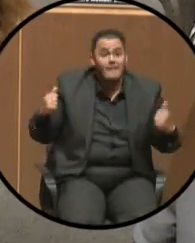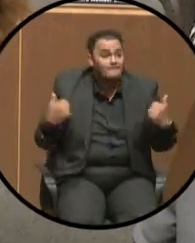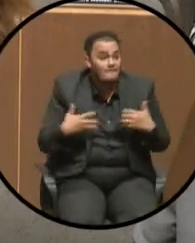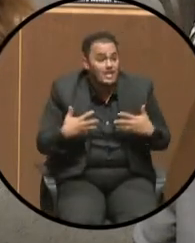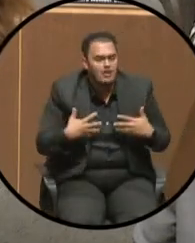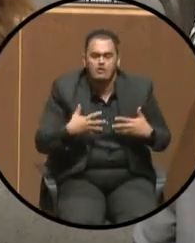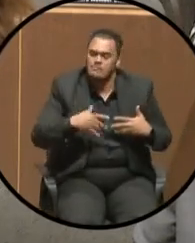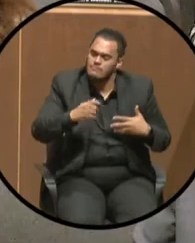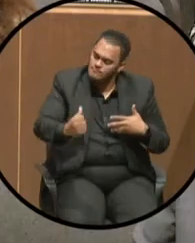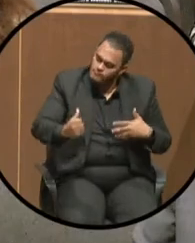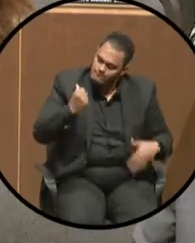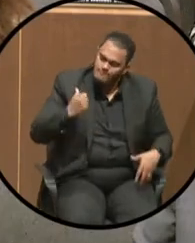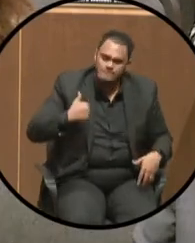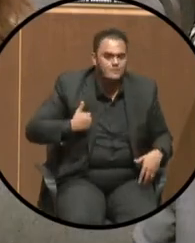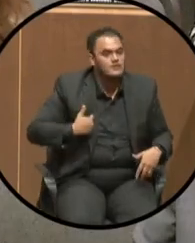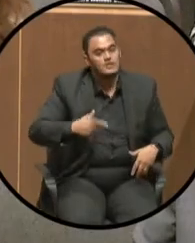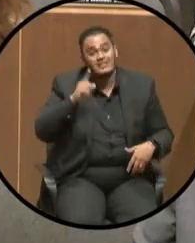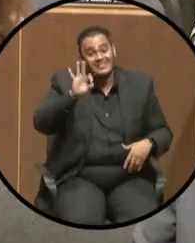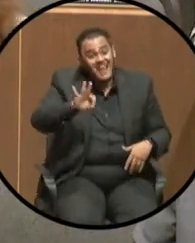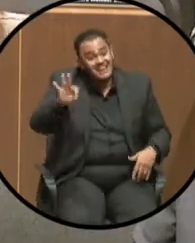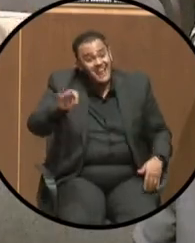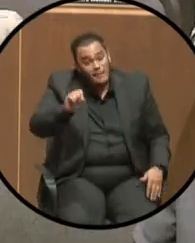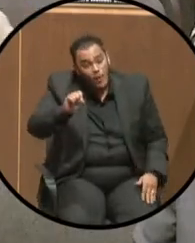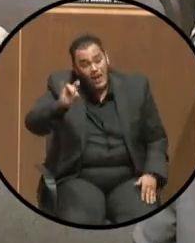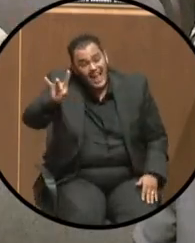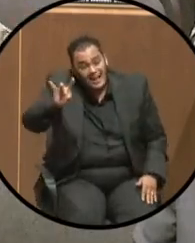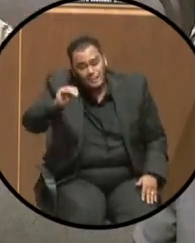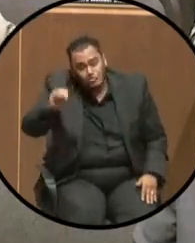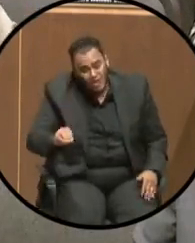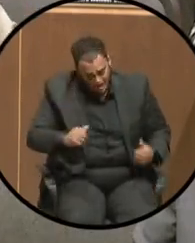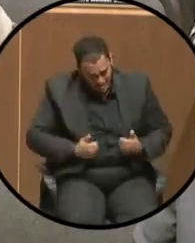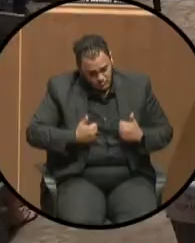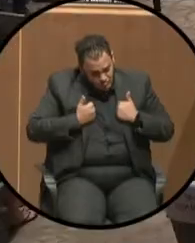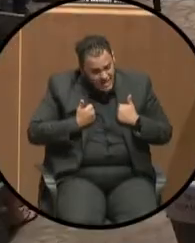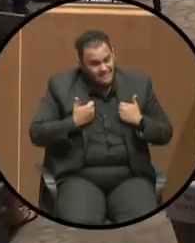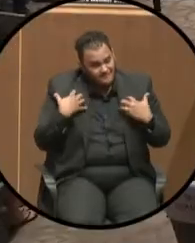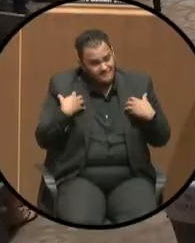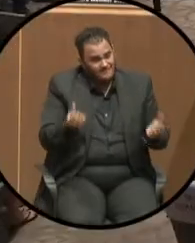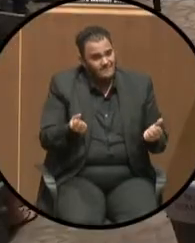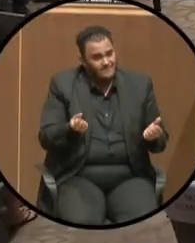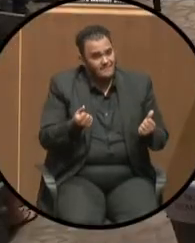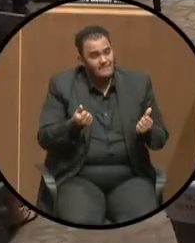with a 99.98% survival rate. Thank you.